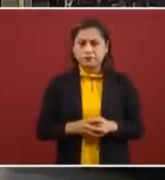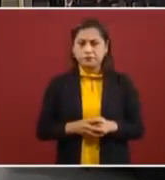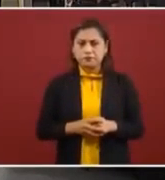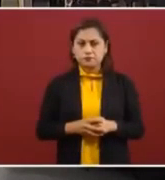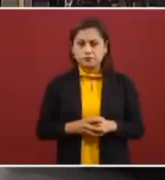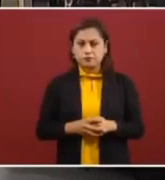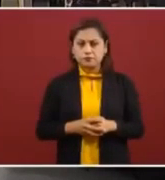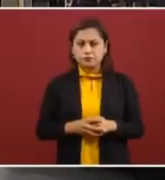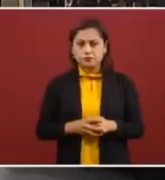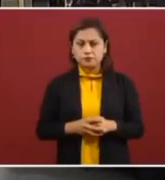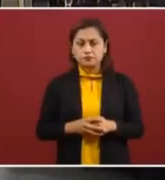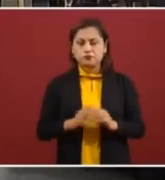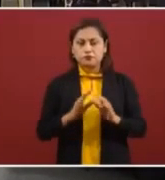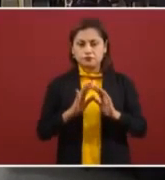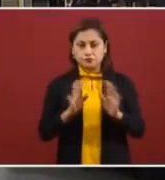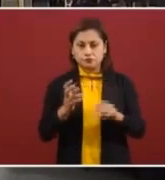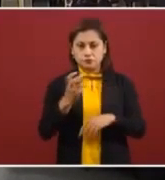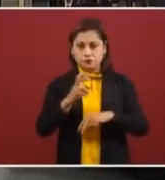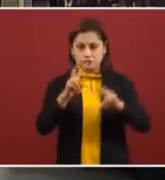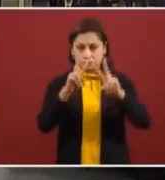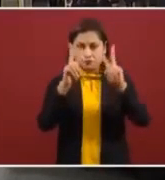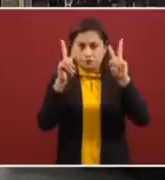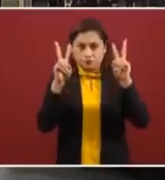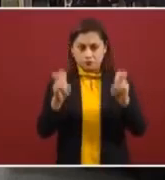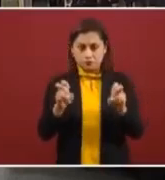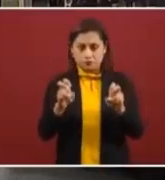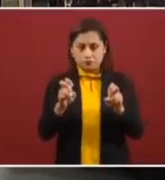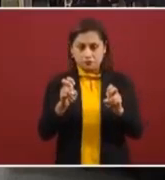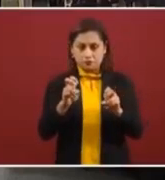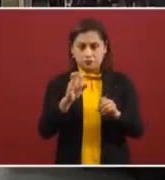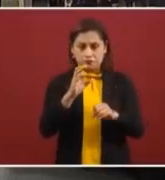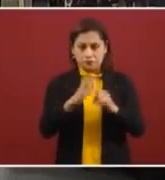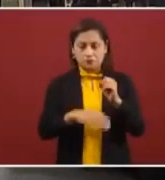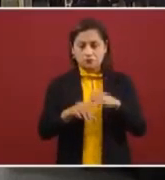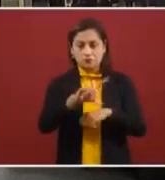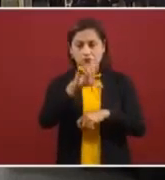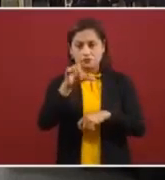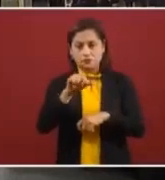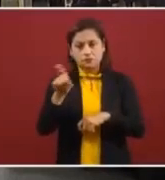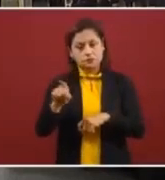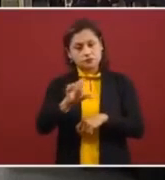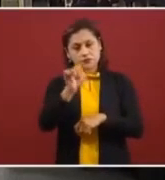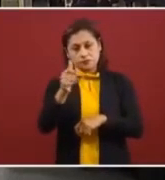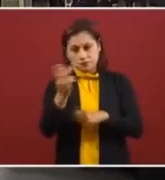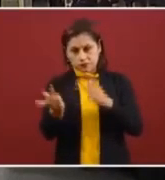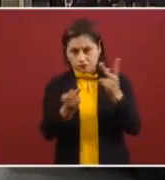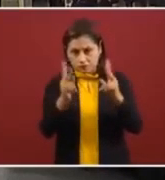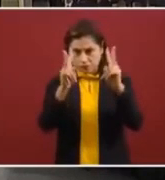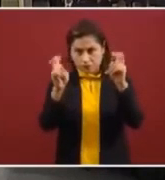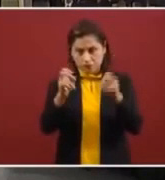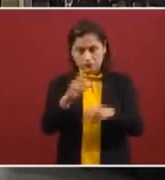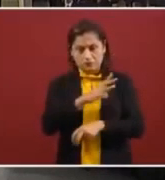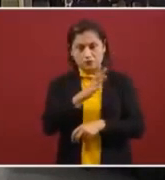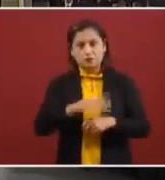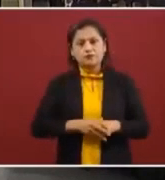and then after we're done with that healthcare, then we'll start to the general. So today,